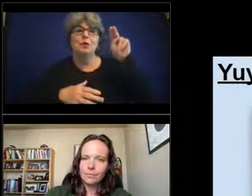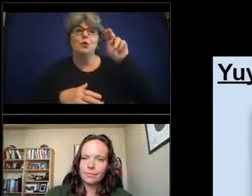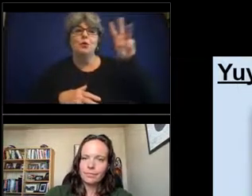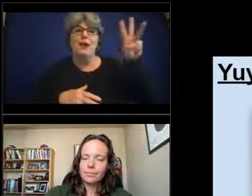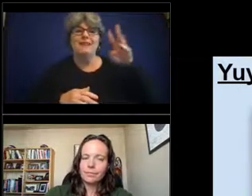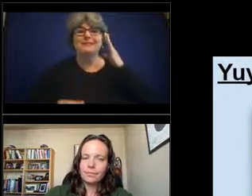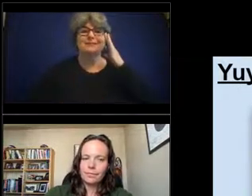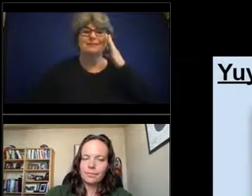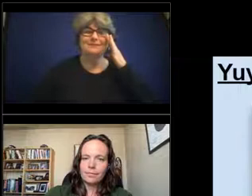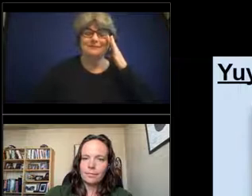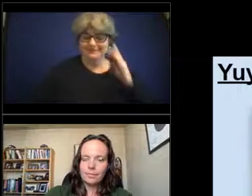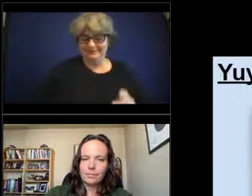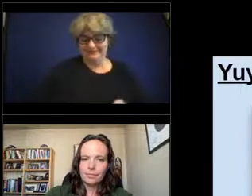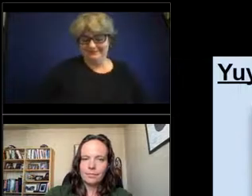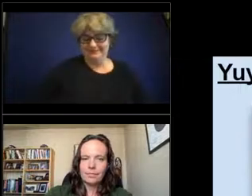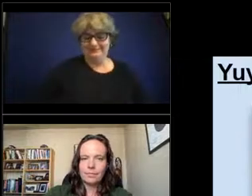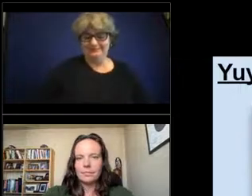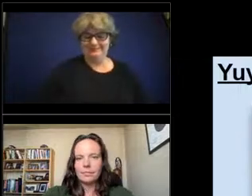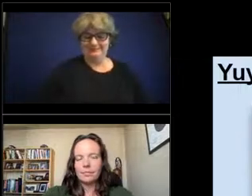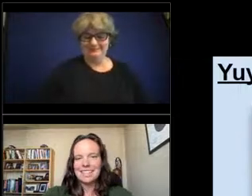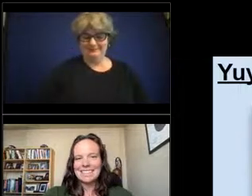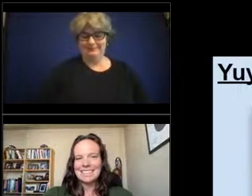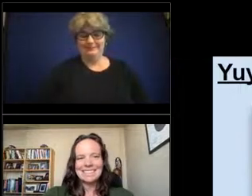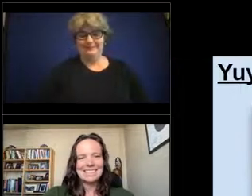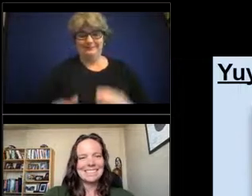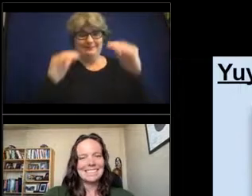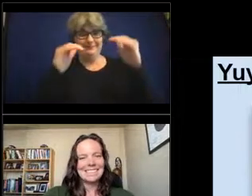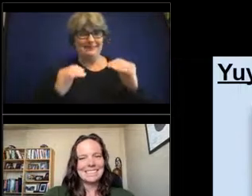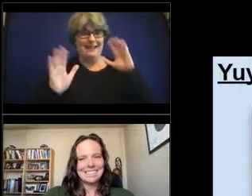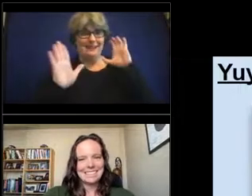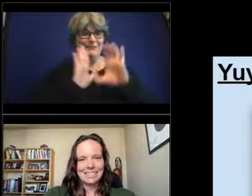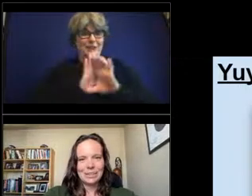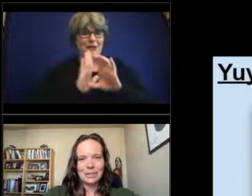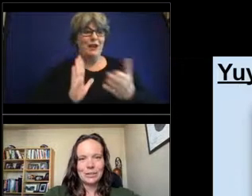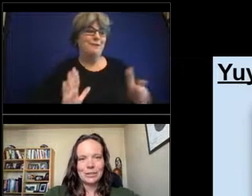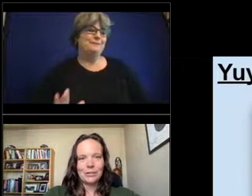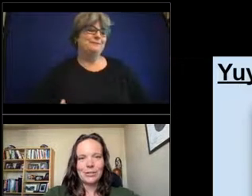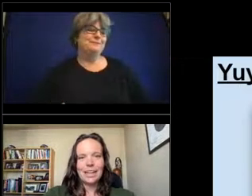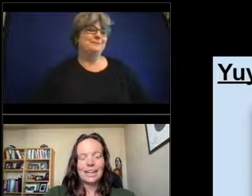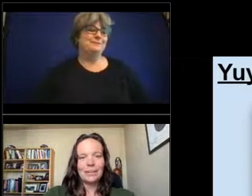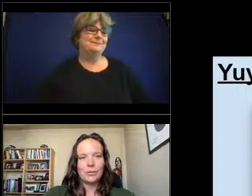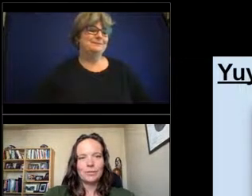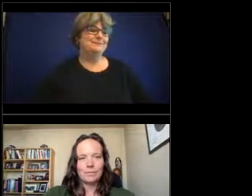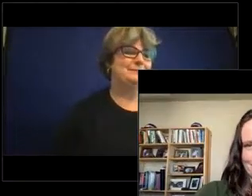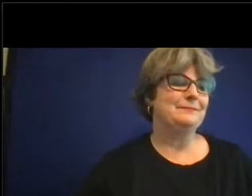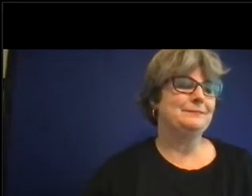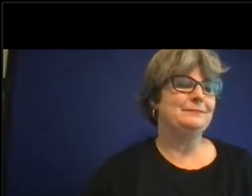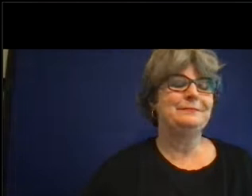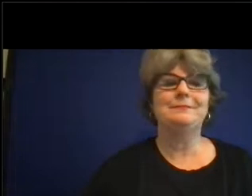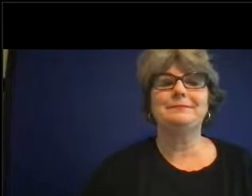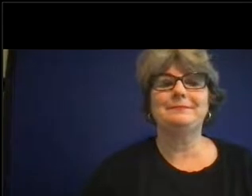Awesome. Okay, I think we can move on to the next photo. Great. All right.